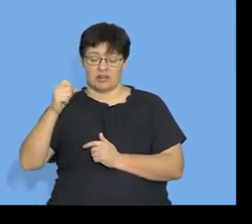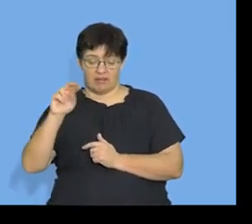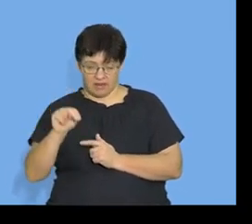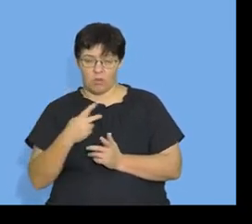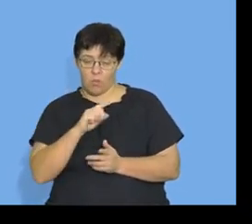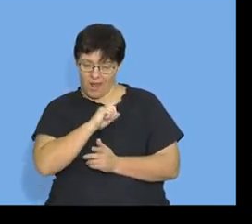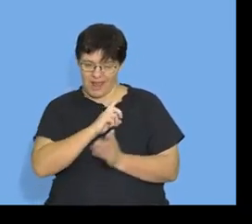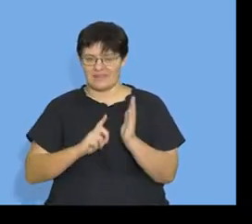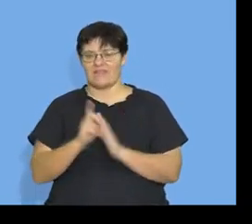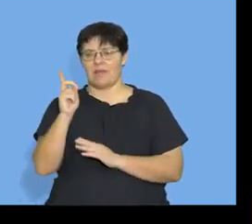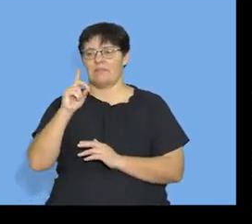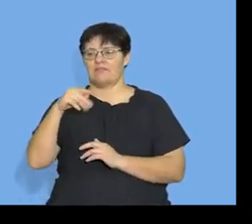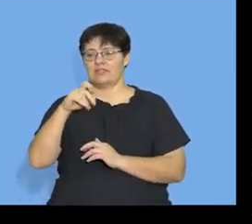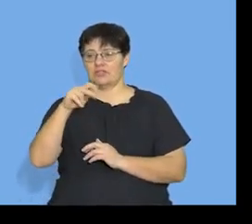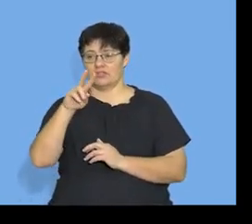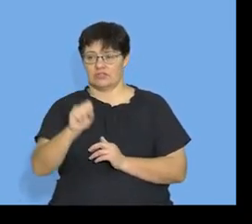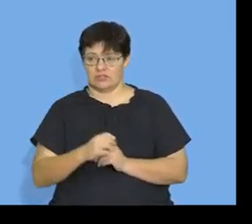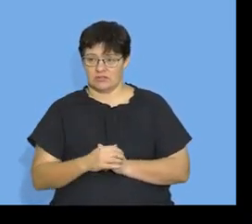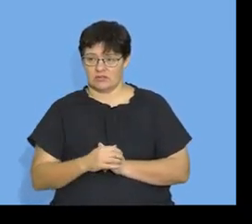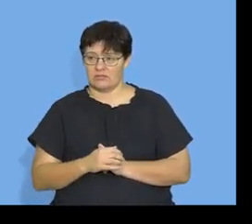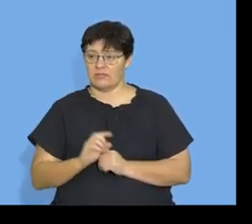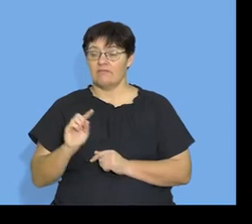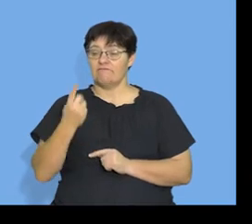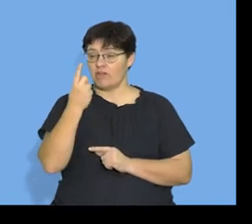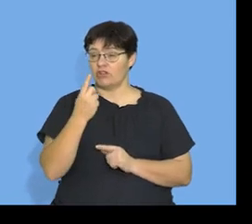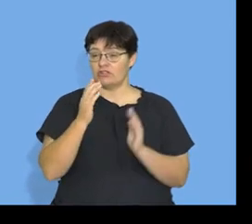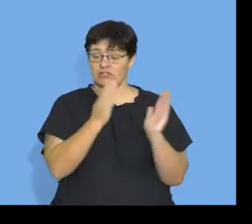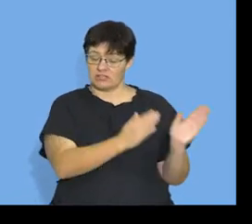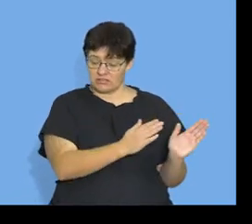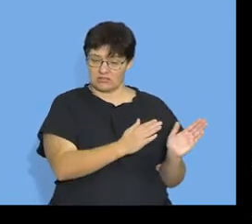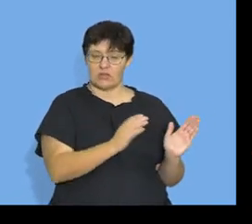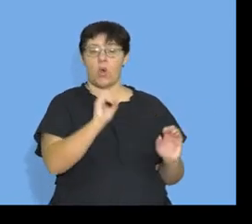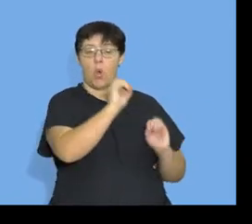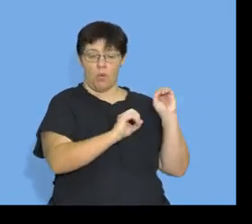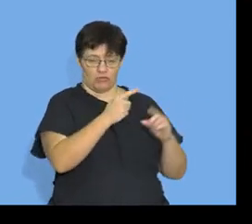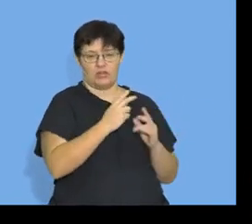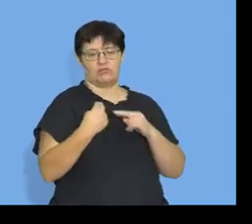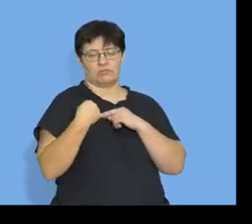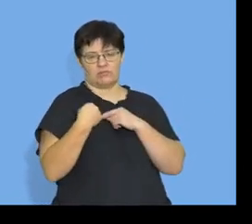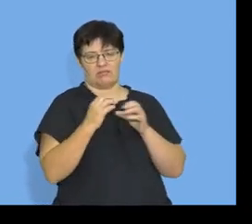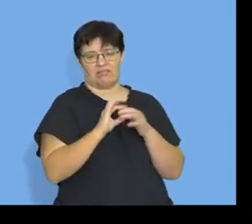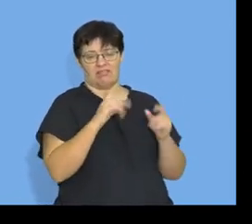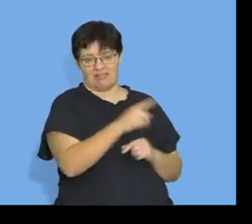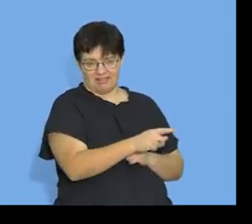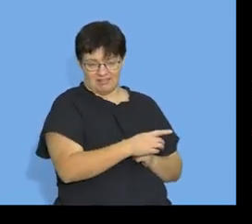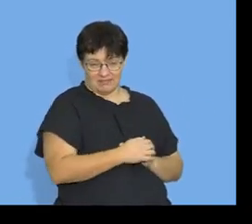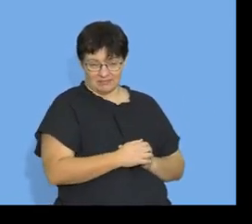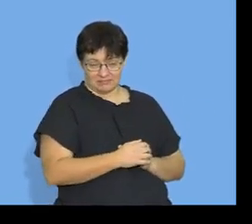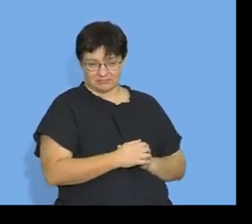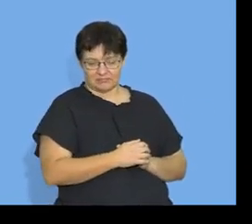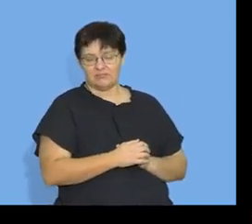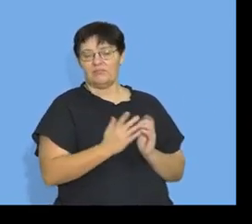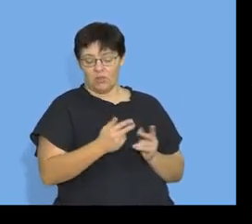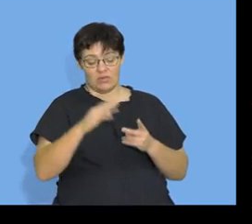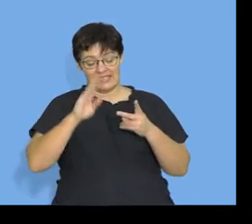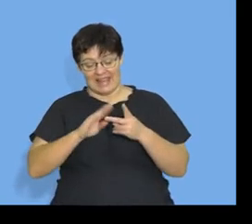is from the development of the fetus. Earlier on in the first trimester, it was the ovaries that were responsible for the release of